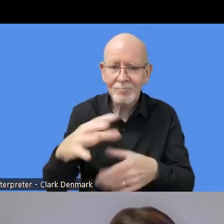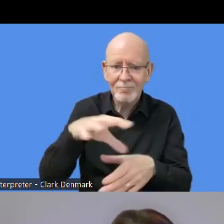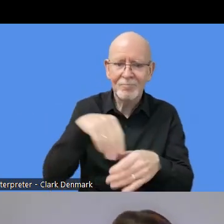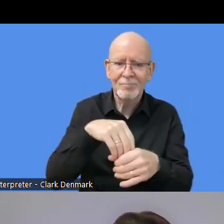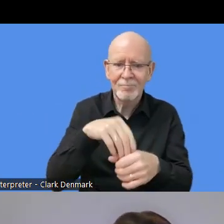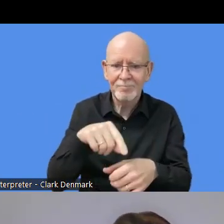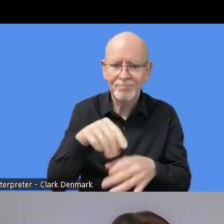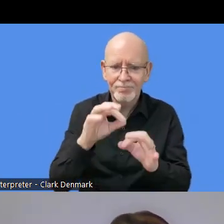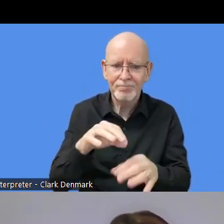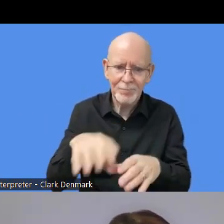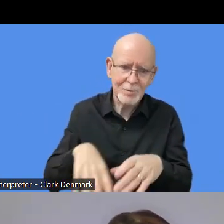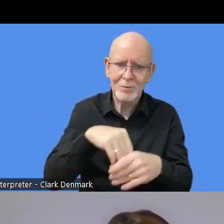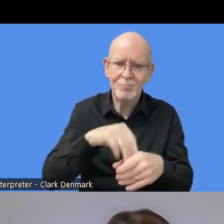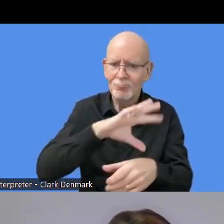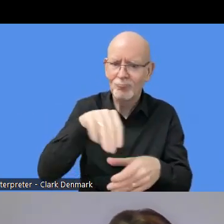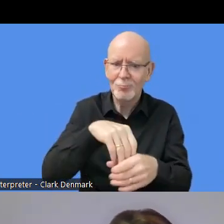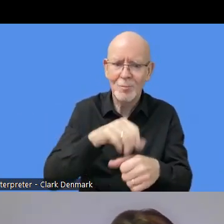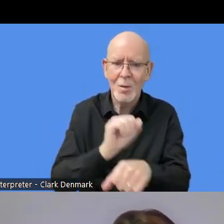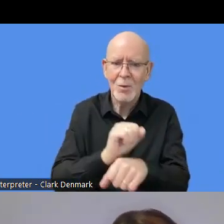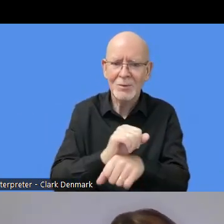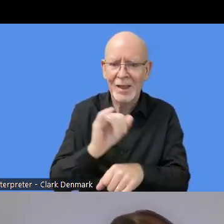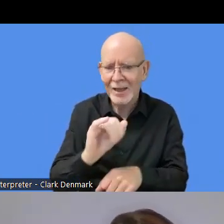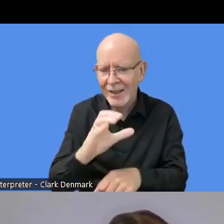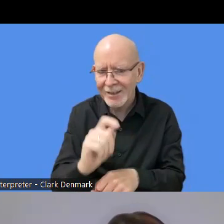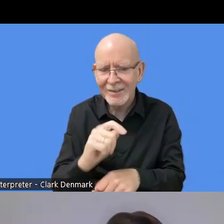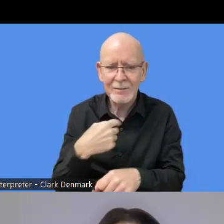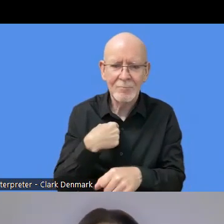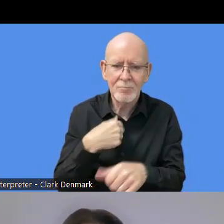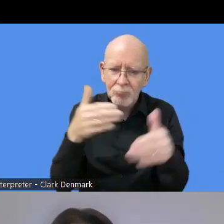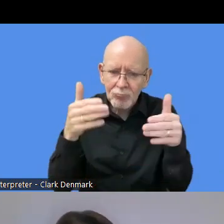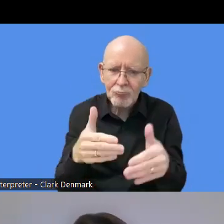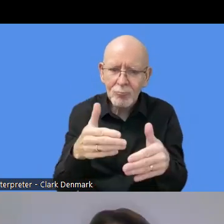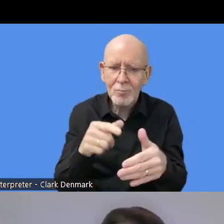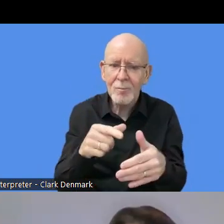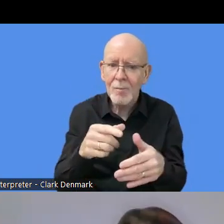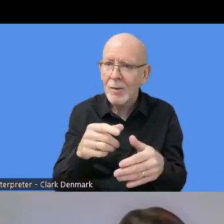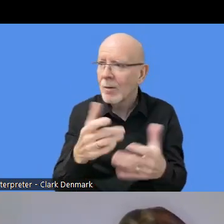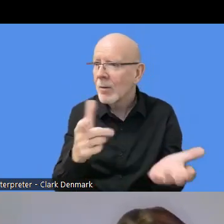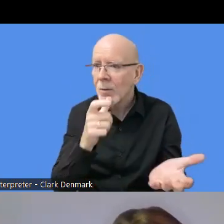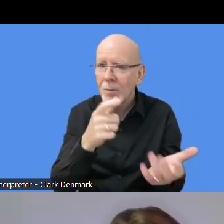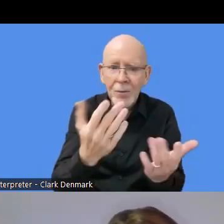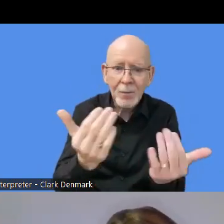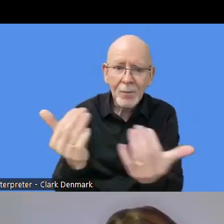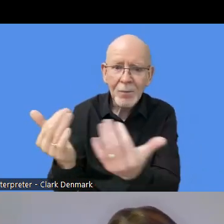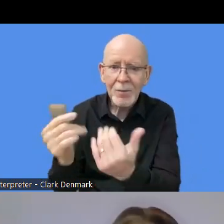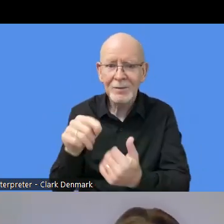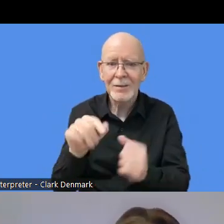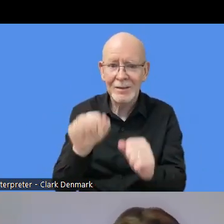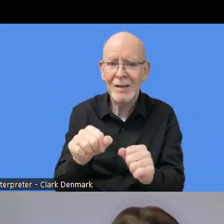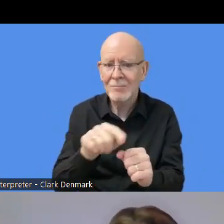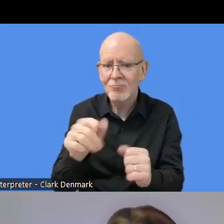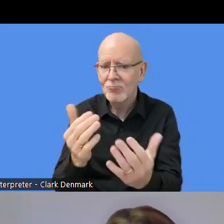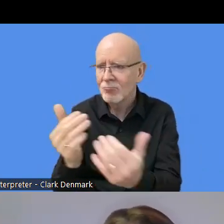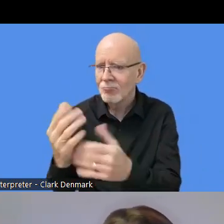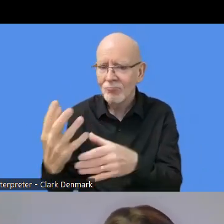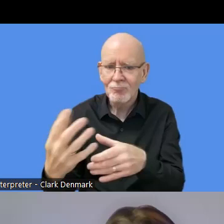sector. But of course, I'm happy to answer all the questions that might come from other sectors at the end of the presentation. And I've also added